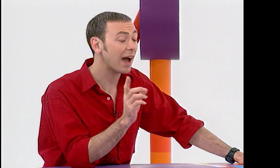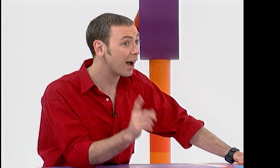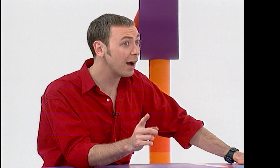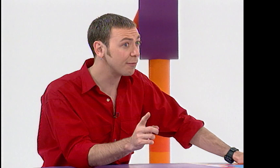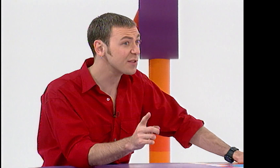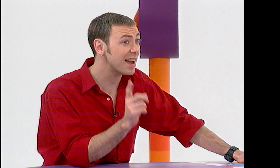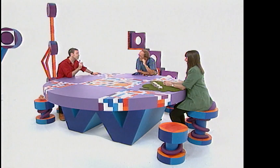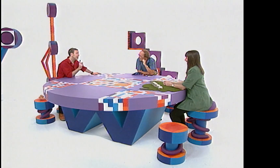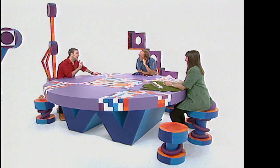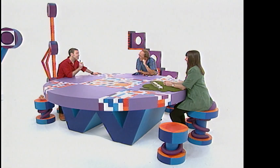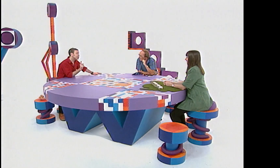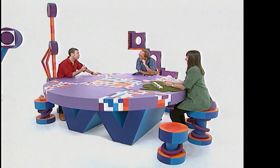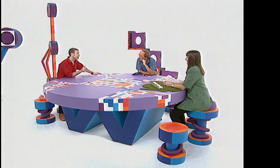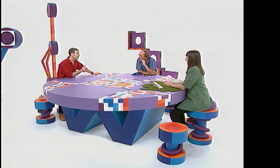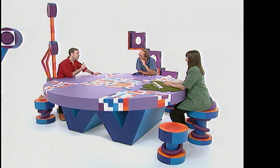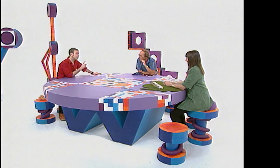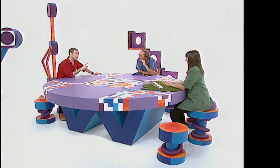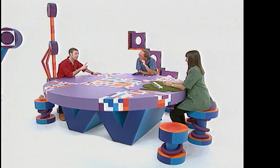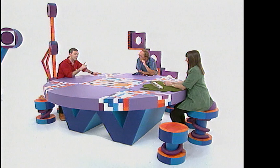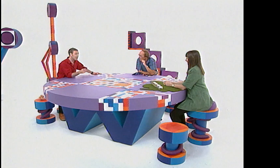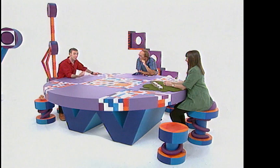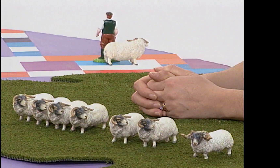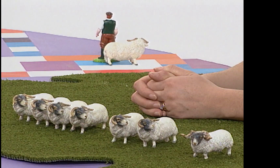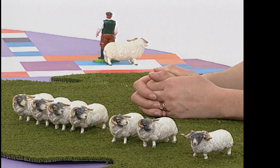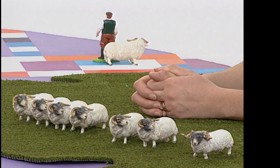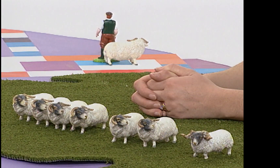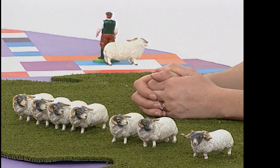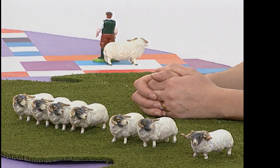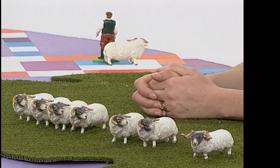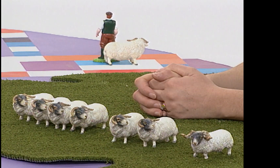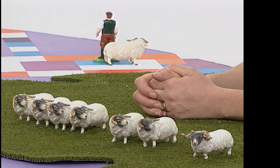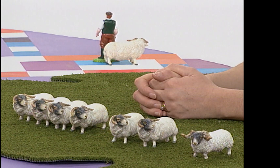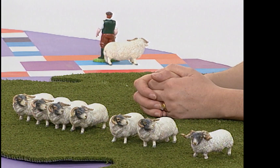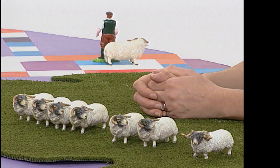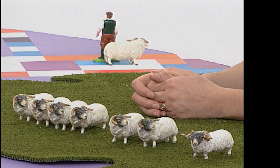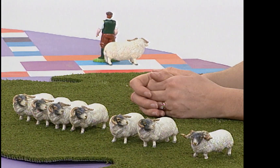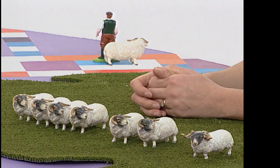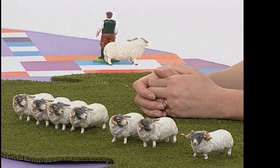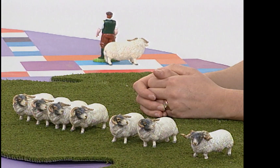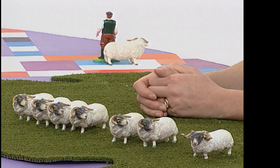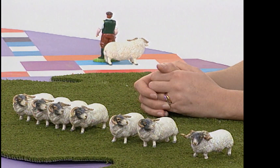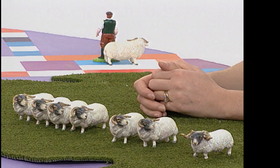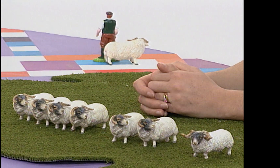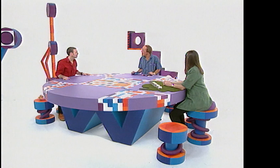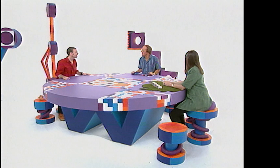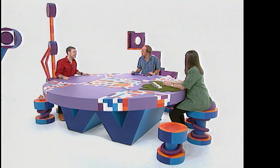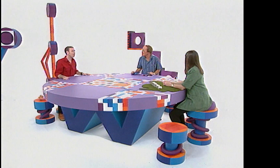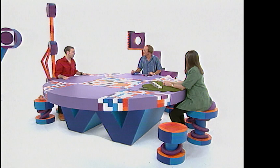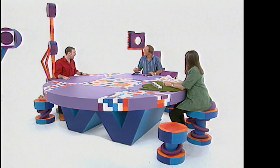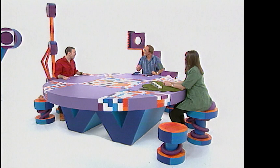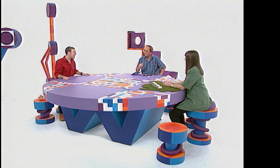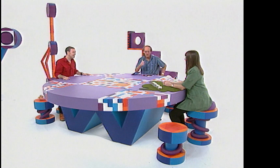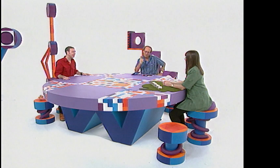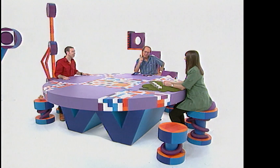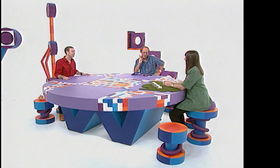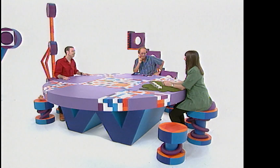now, and half of seven is three and a half, not four, and I've only got one, I'm supposed to have one. I mean, I'm happy with that, Toppy, but it's just not right. It's not